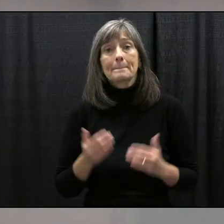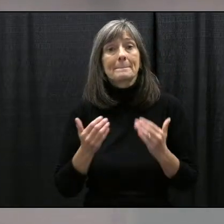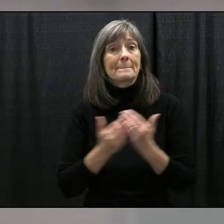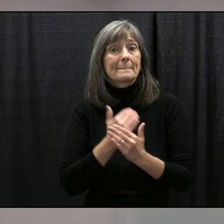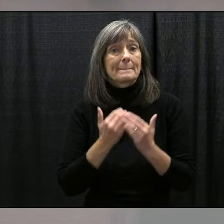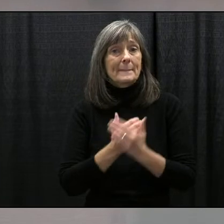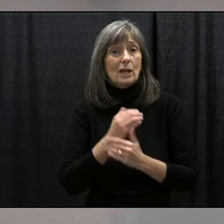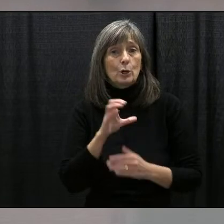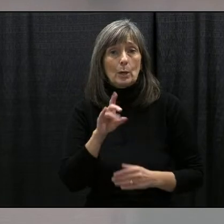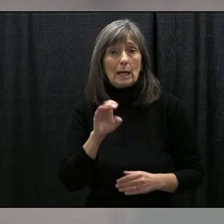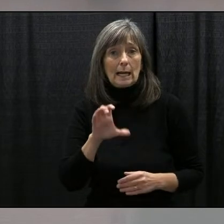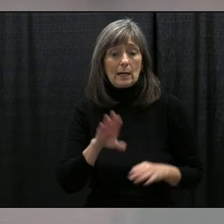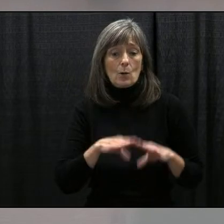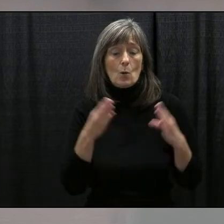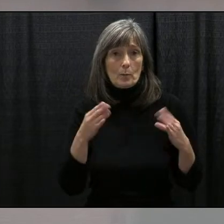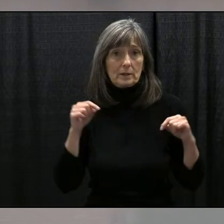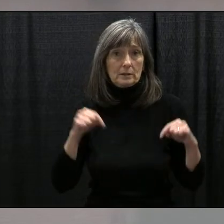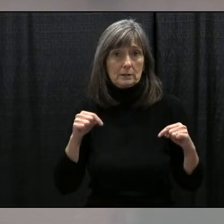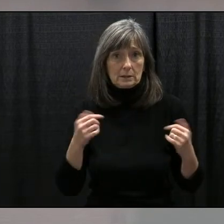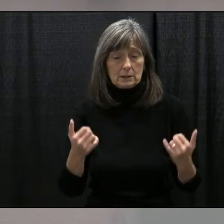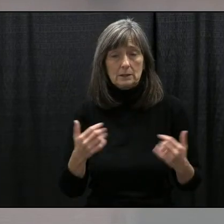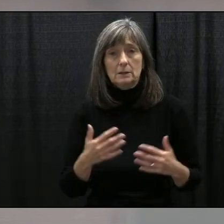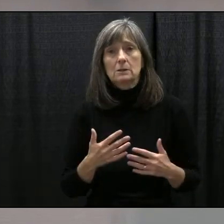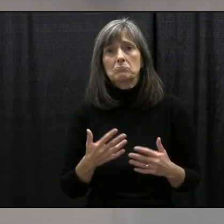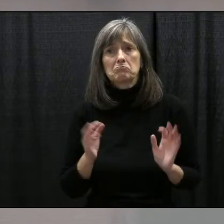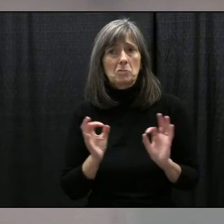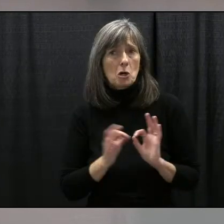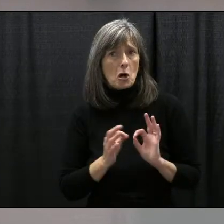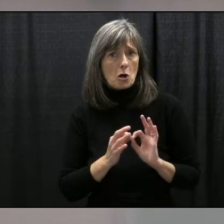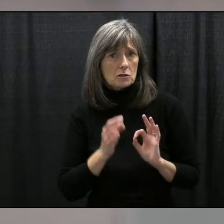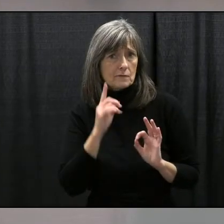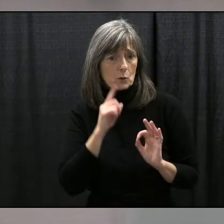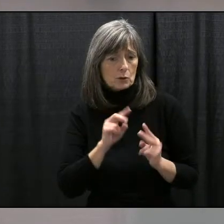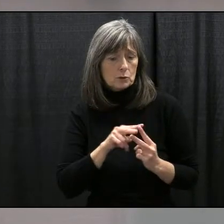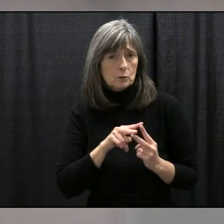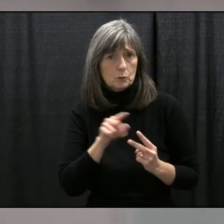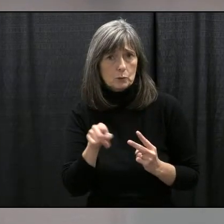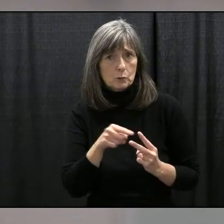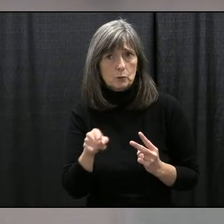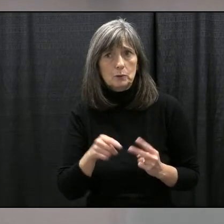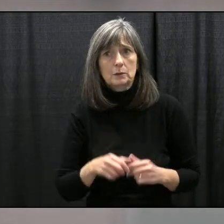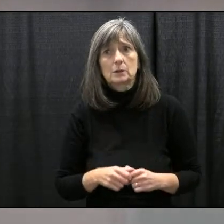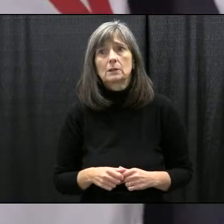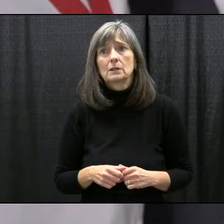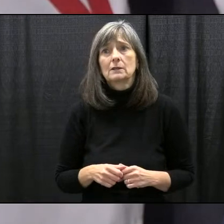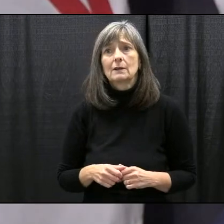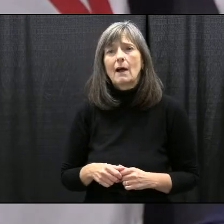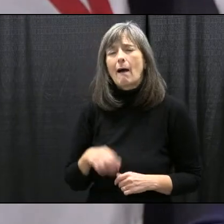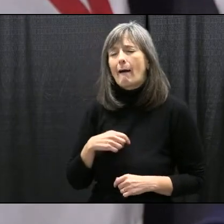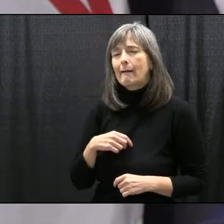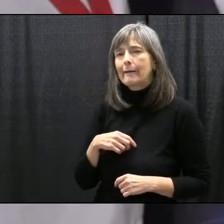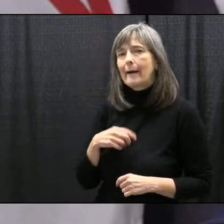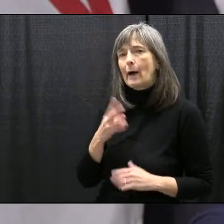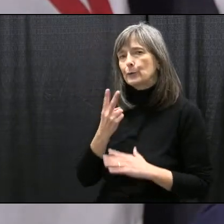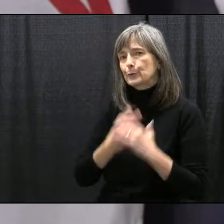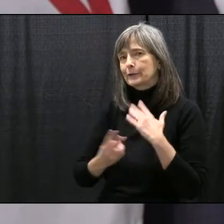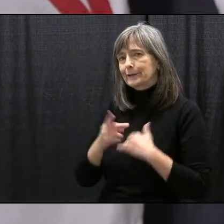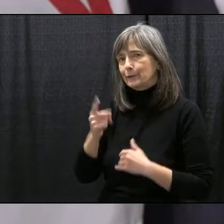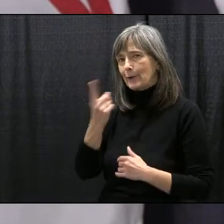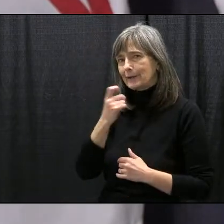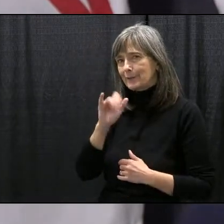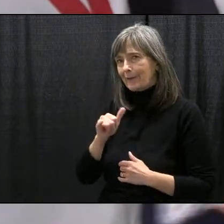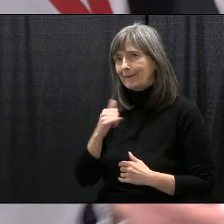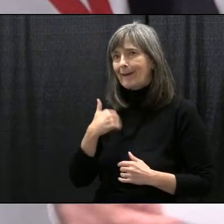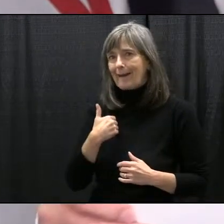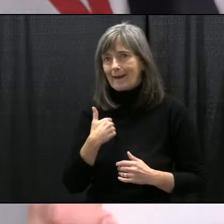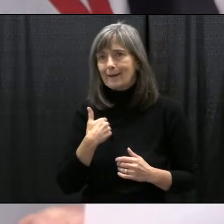that are being established, what's the estimated cost of doing this? I thought you might ask that, and I do actually have it on